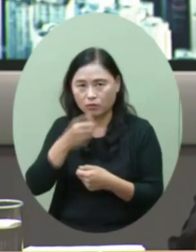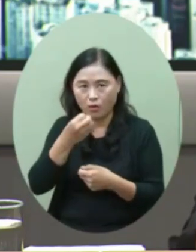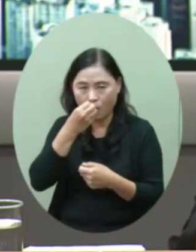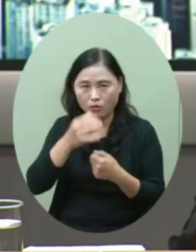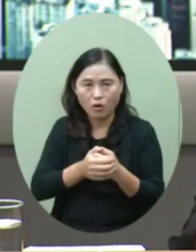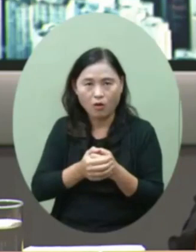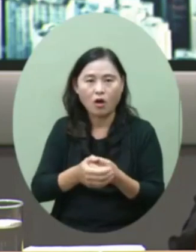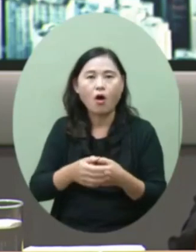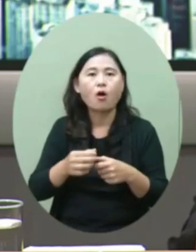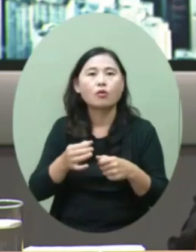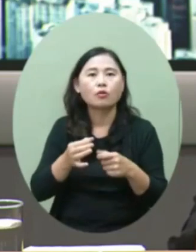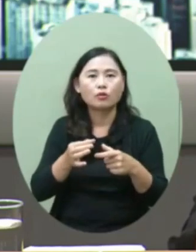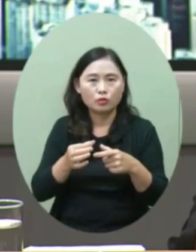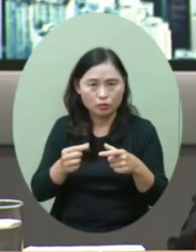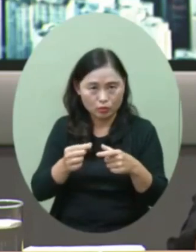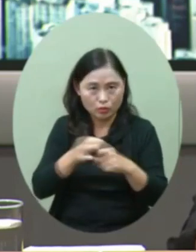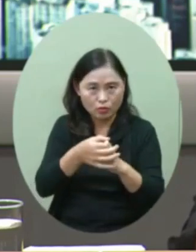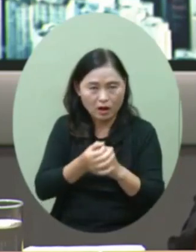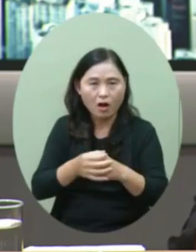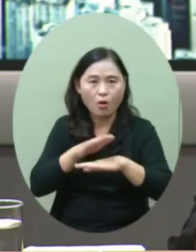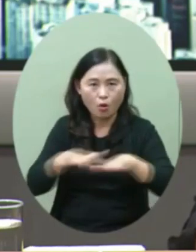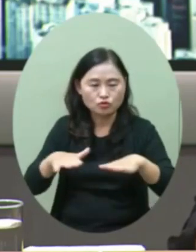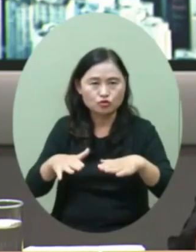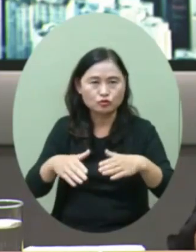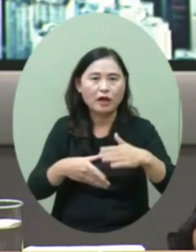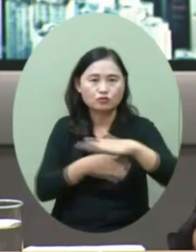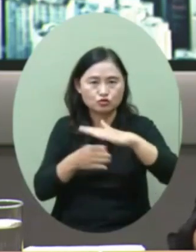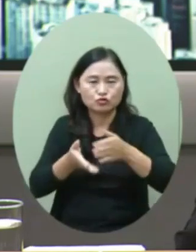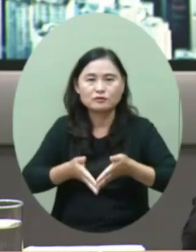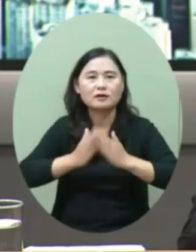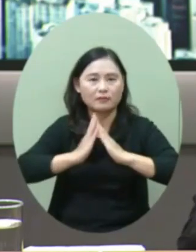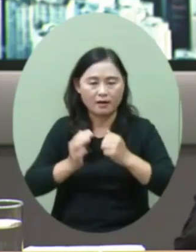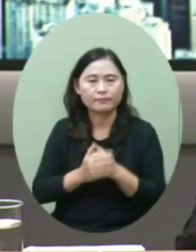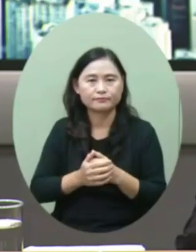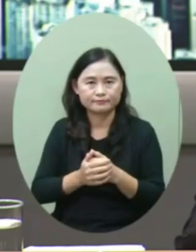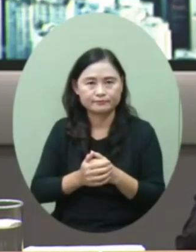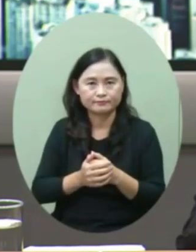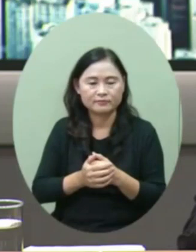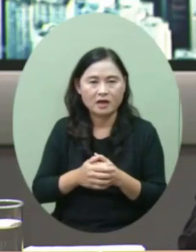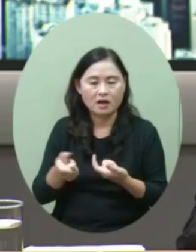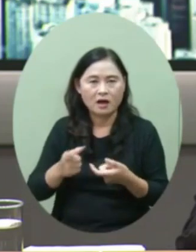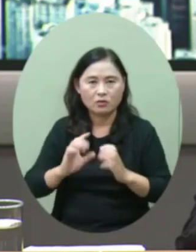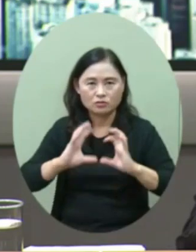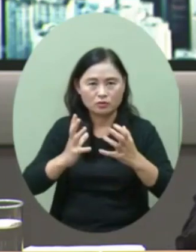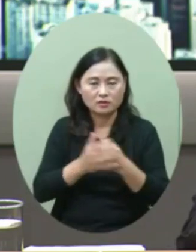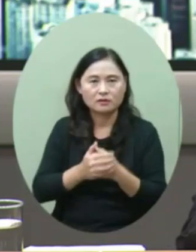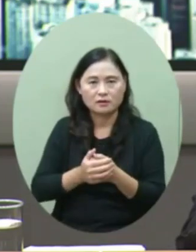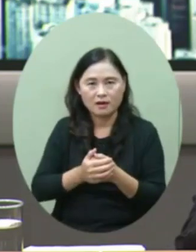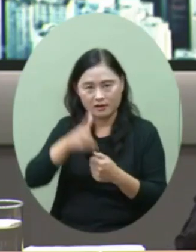under that, we will set up the Office for Safeguarding National Security of the CPG in the Hong Kong